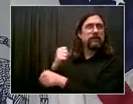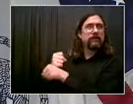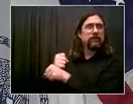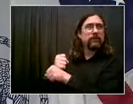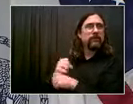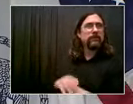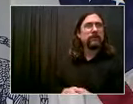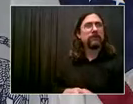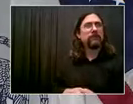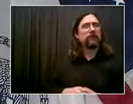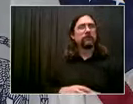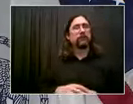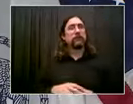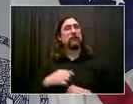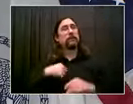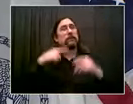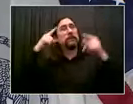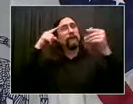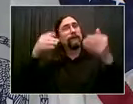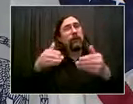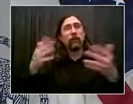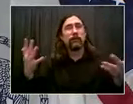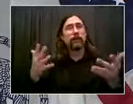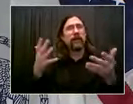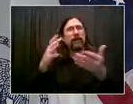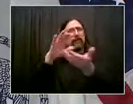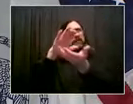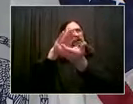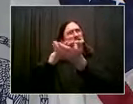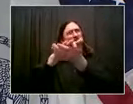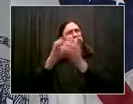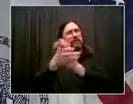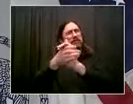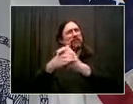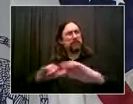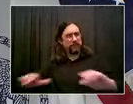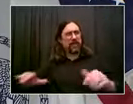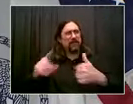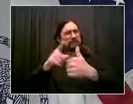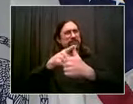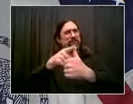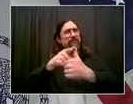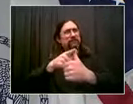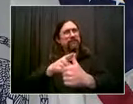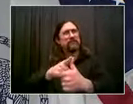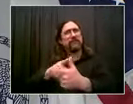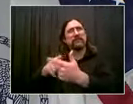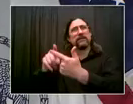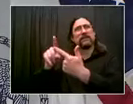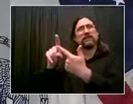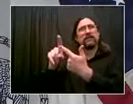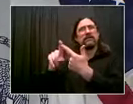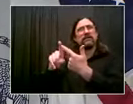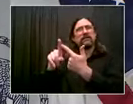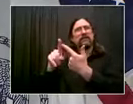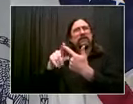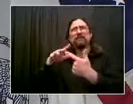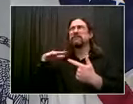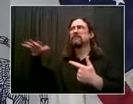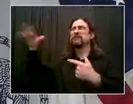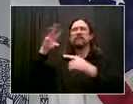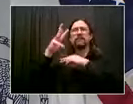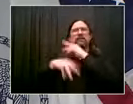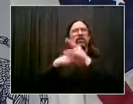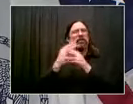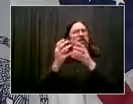be confronted. Go ahead, Yehudit. Okay, thank you. And then secondly, I'm wondering, when you mentioned that more arrests would be coming of the